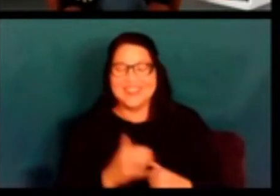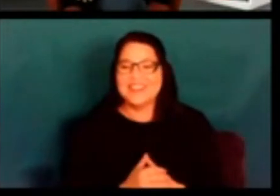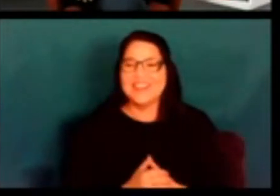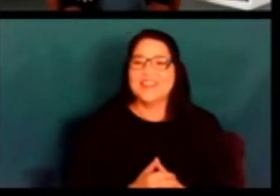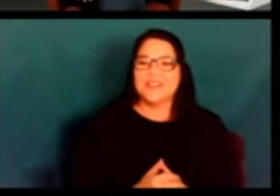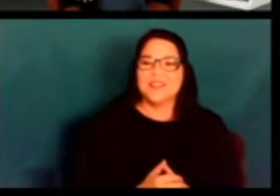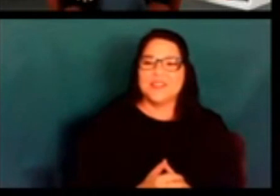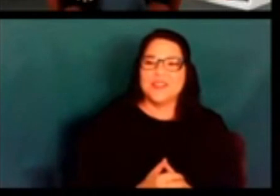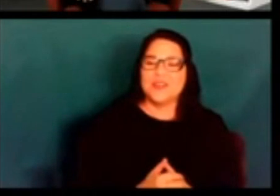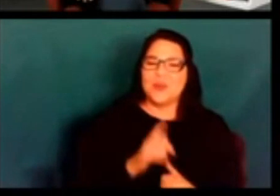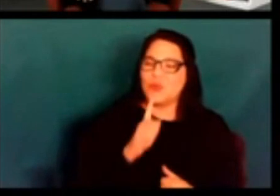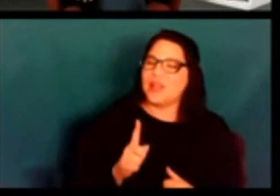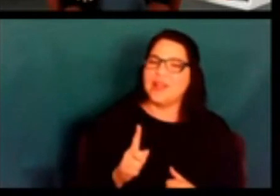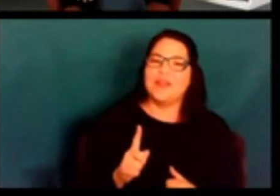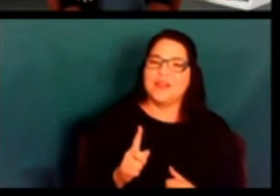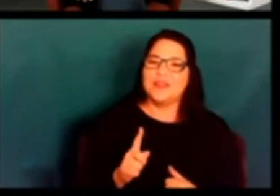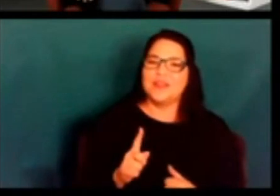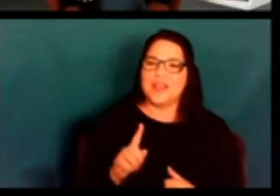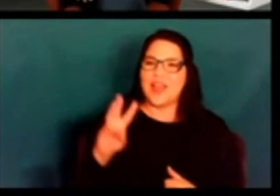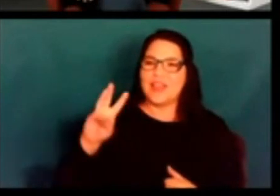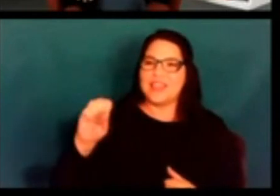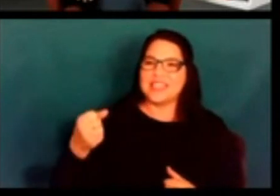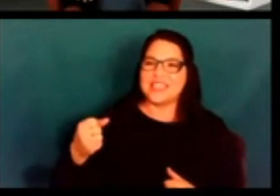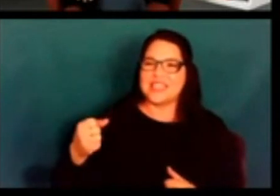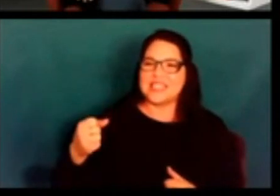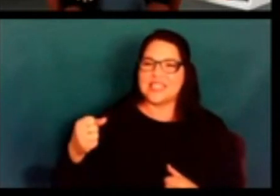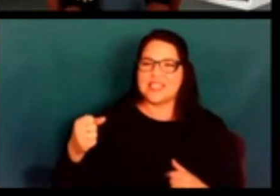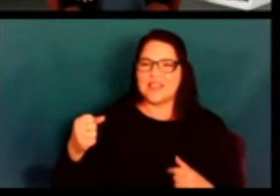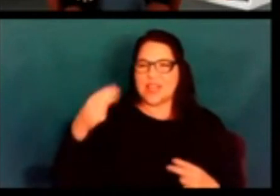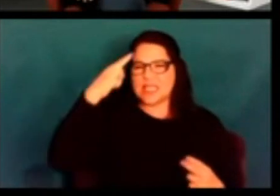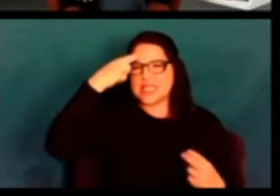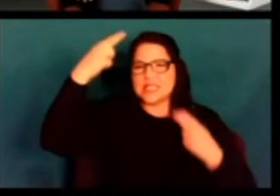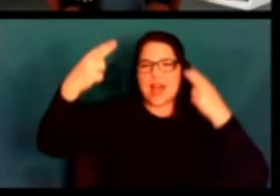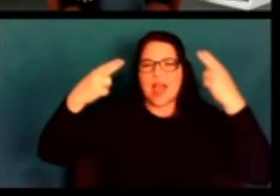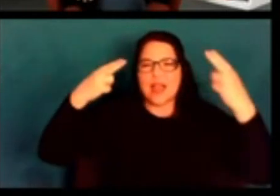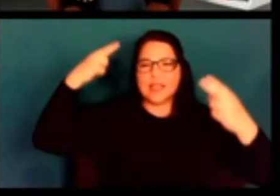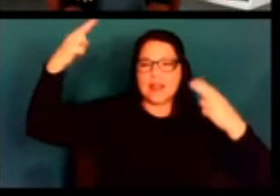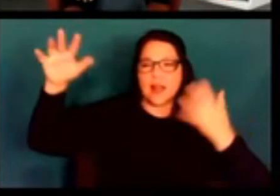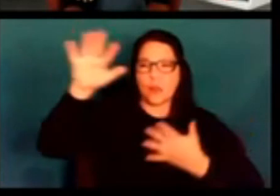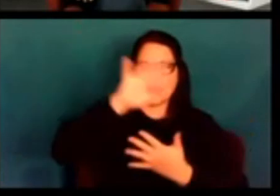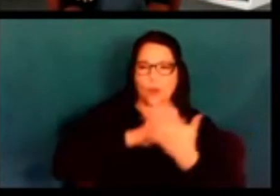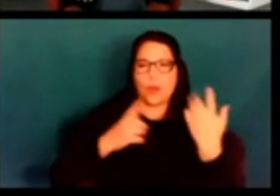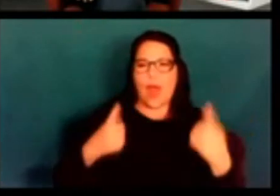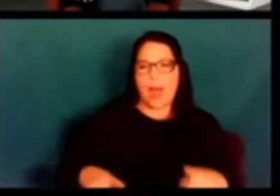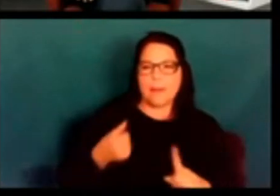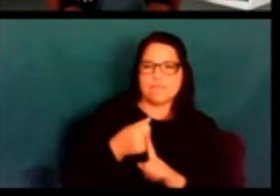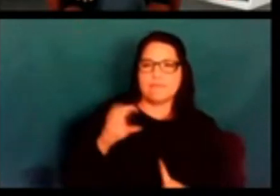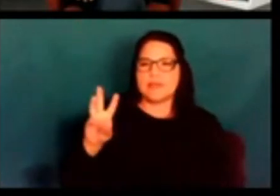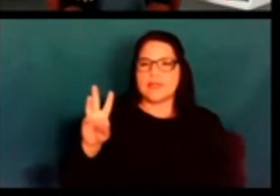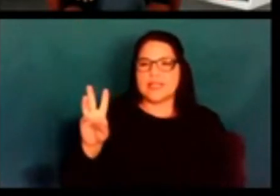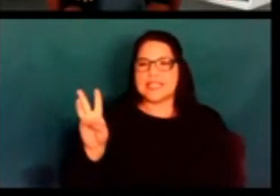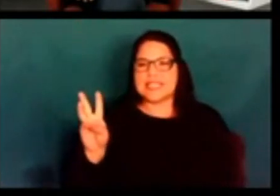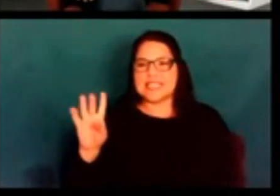Matter of fact, the whole 60s psychedelic era came in about 68. And of course,